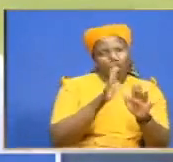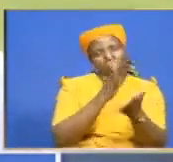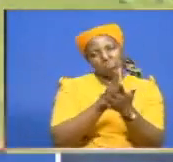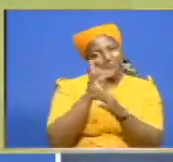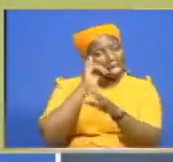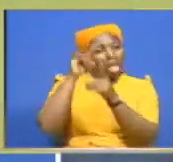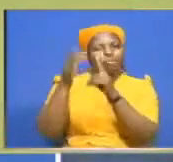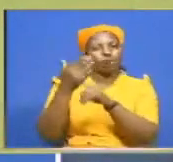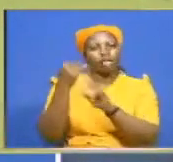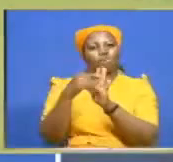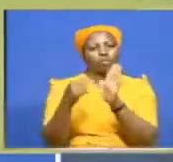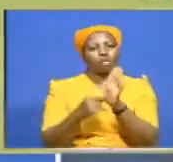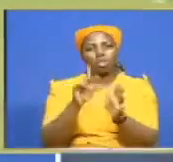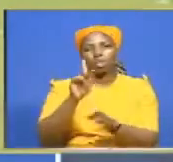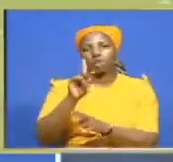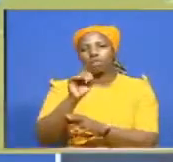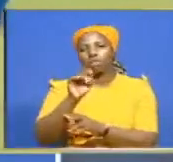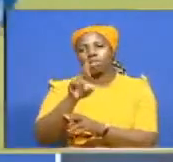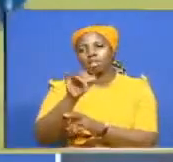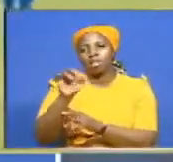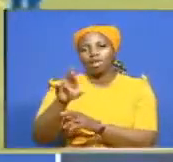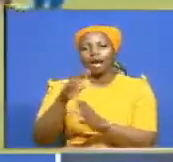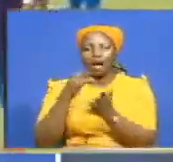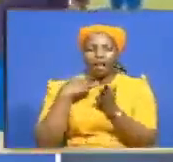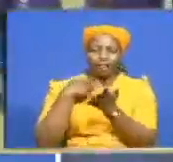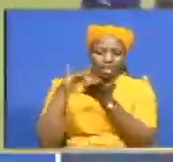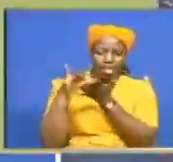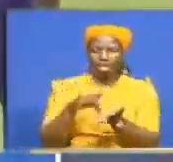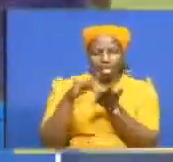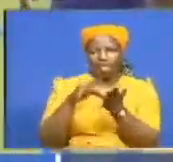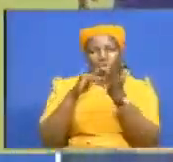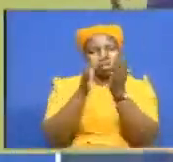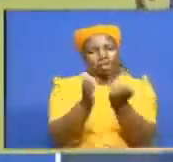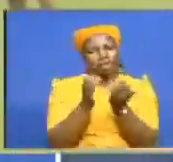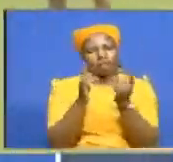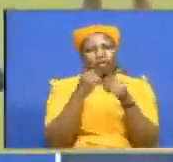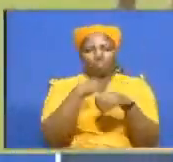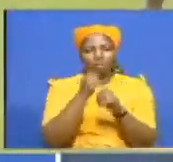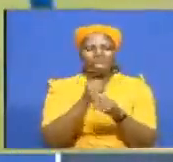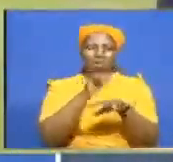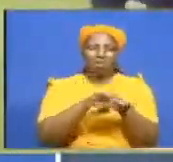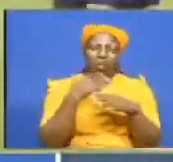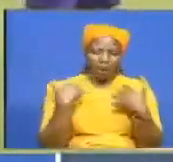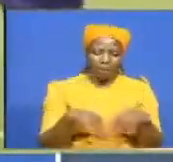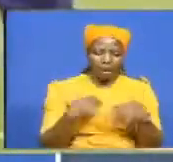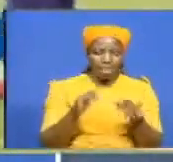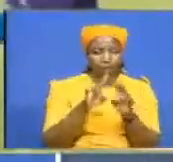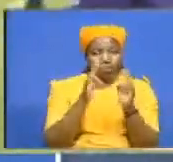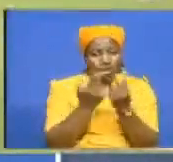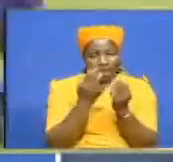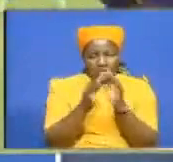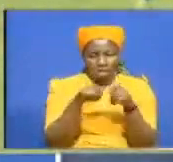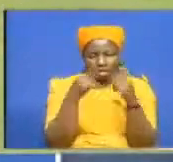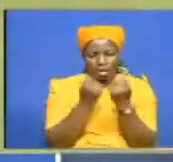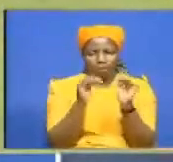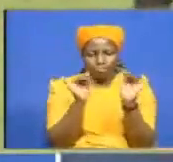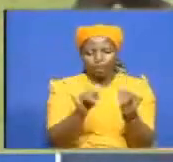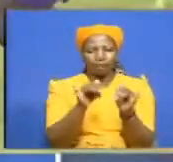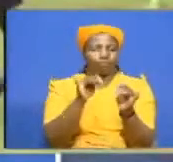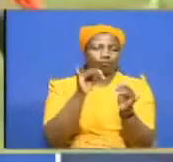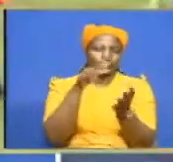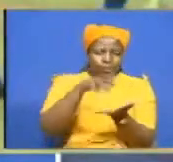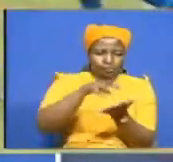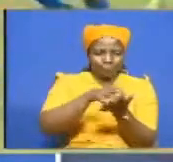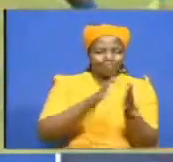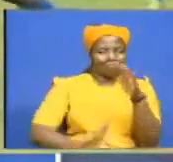points. Korir, on the other hand, has emphasized on the need to create a stable playing unit if the team is to maintain its status in the top